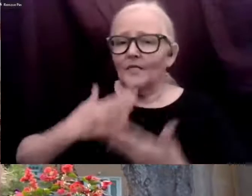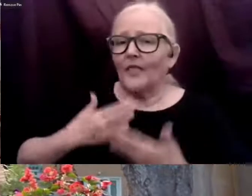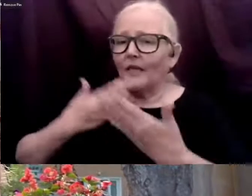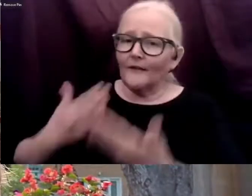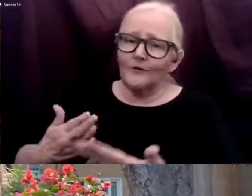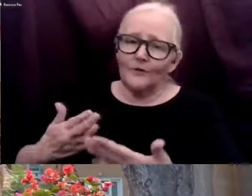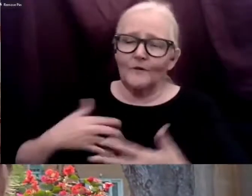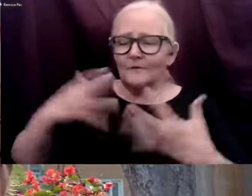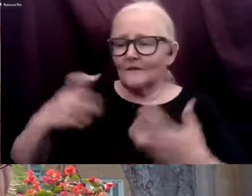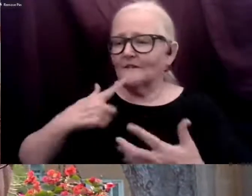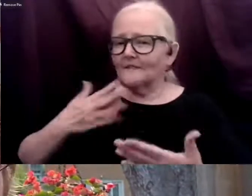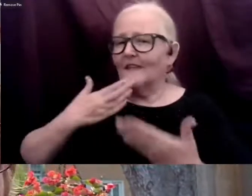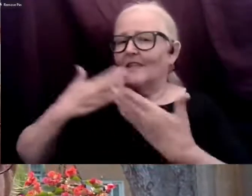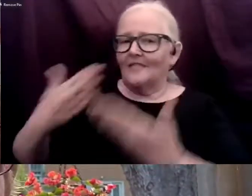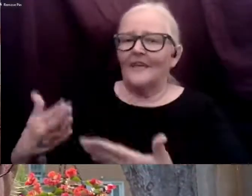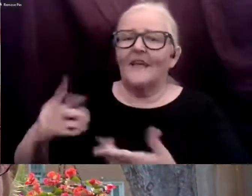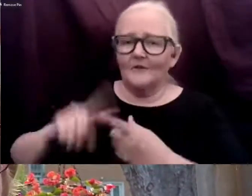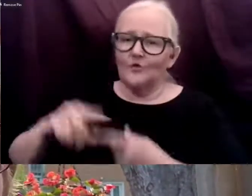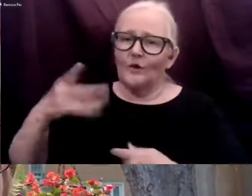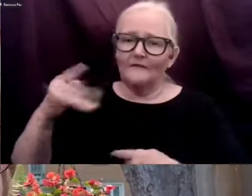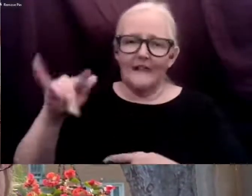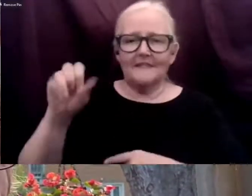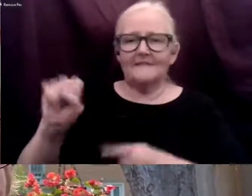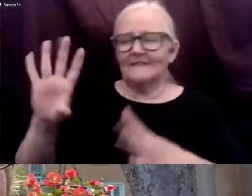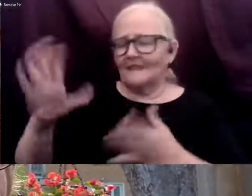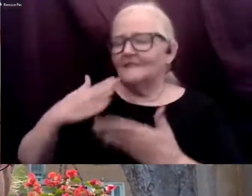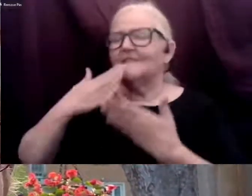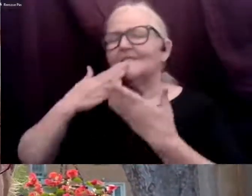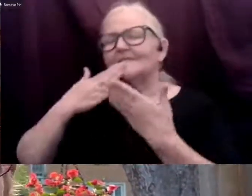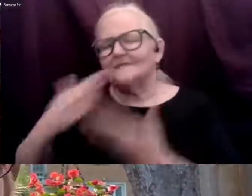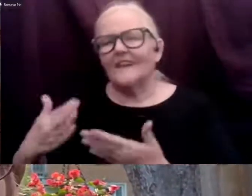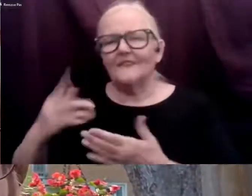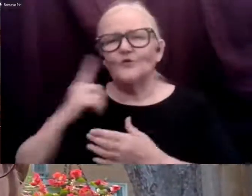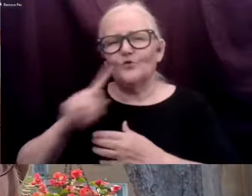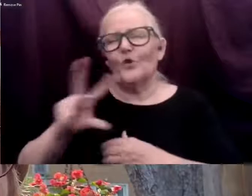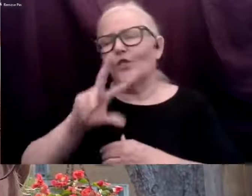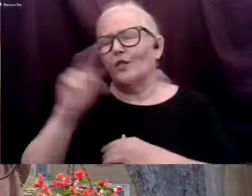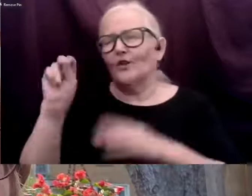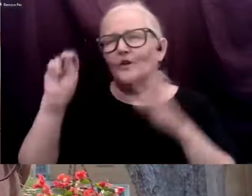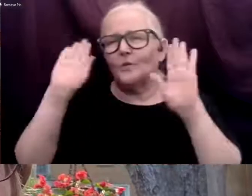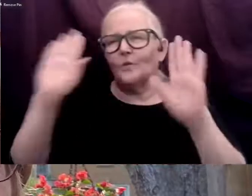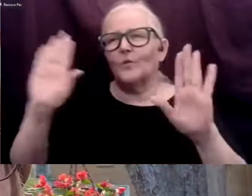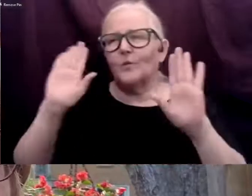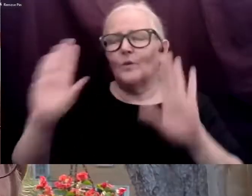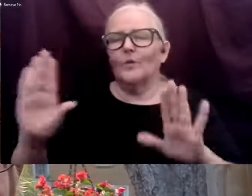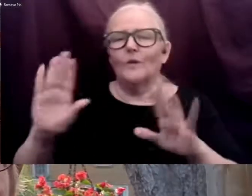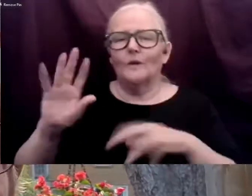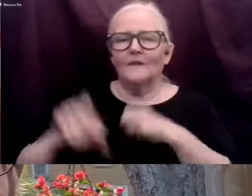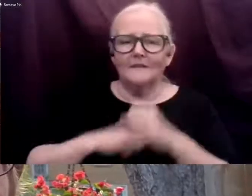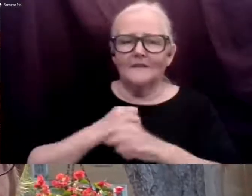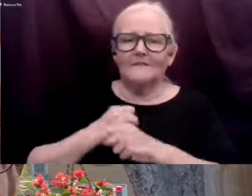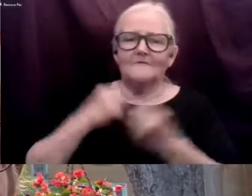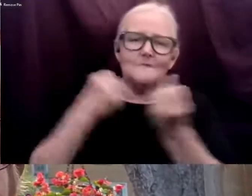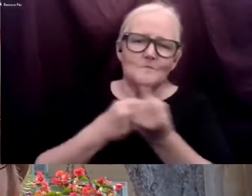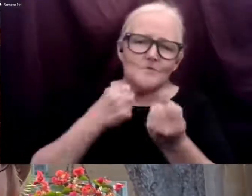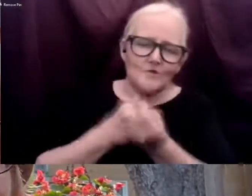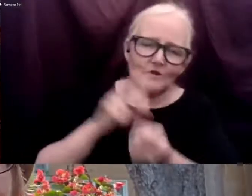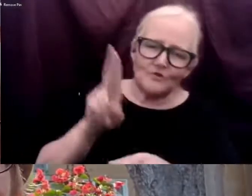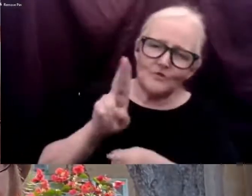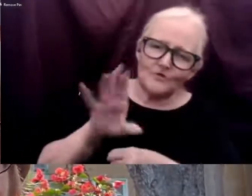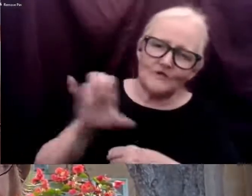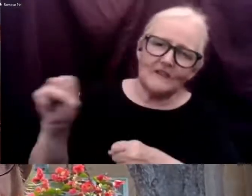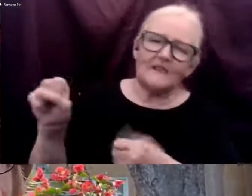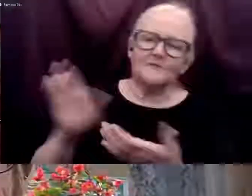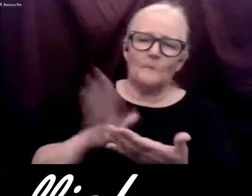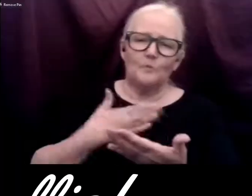Phyllis. Thank you so much for 30 wonderful years of support for UUCSS and the music program. We love you.